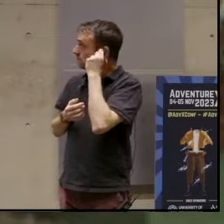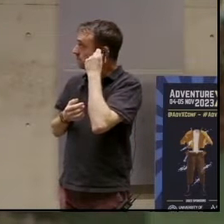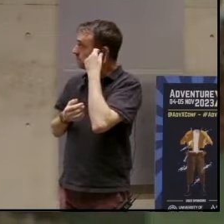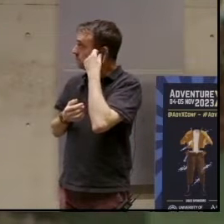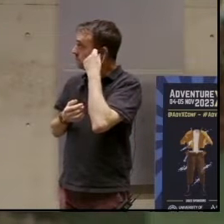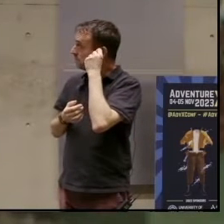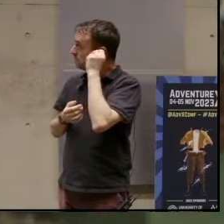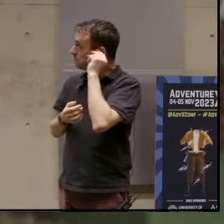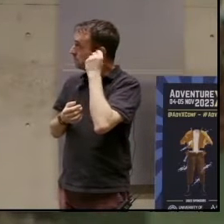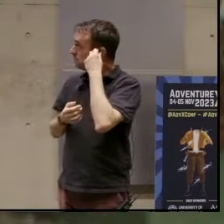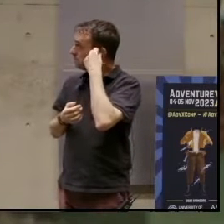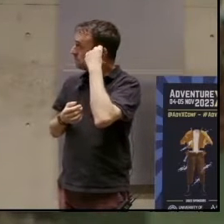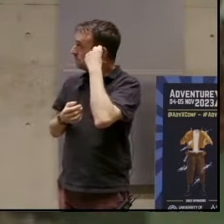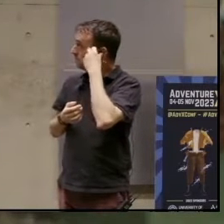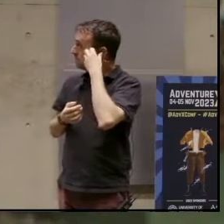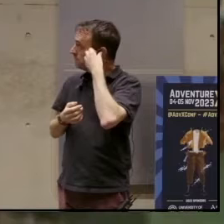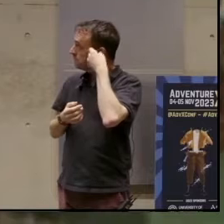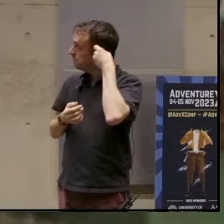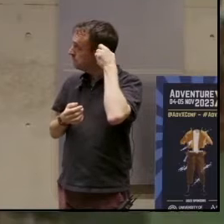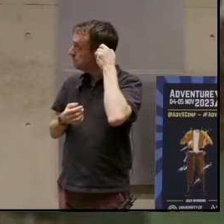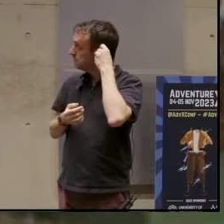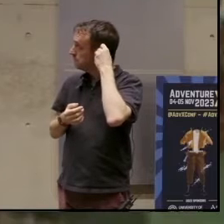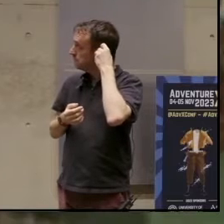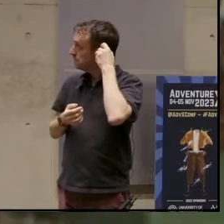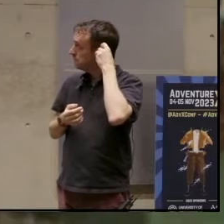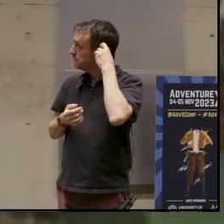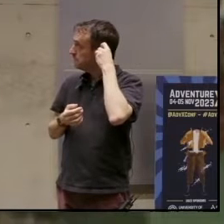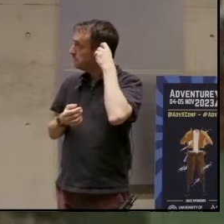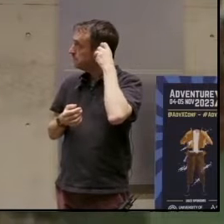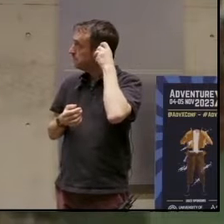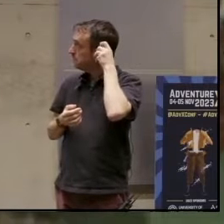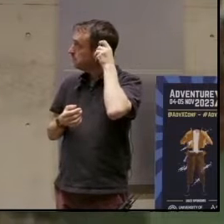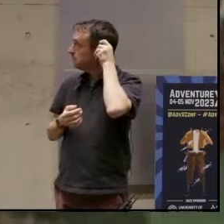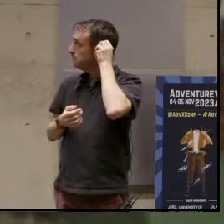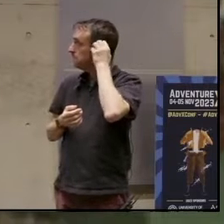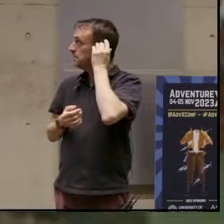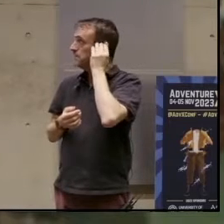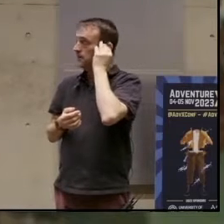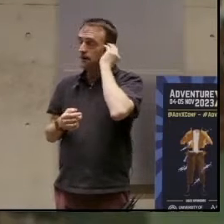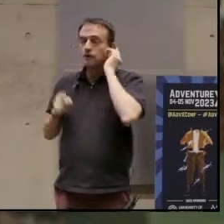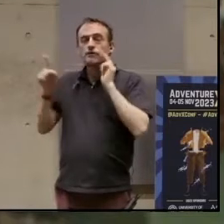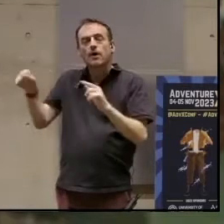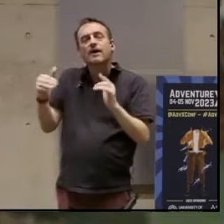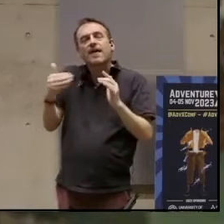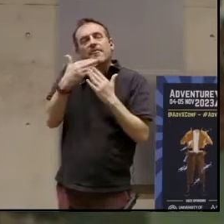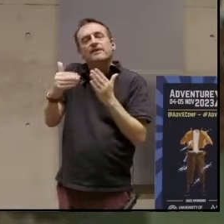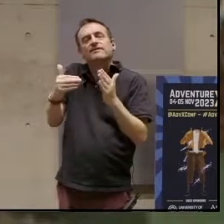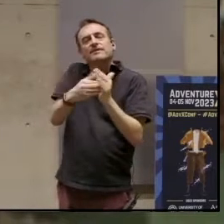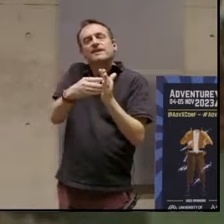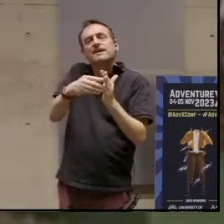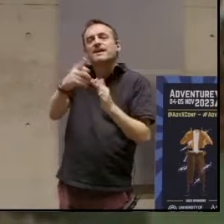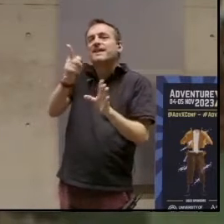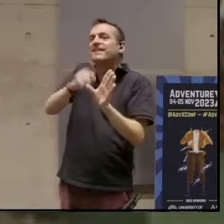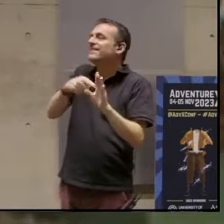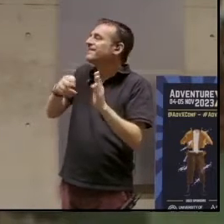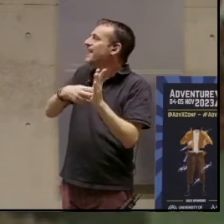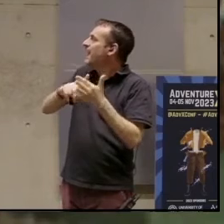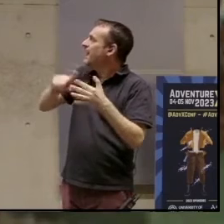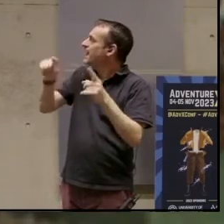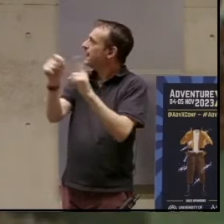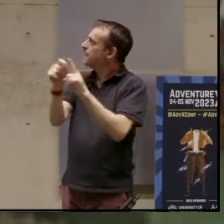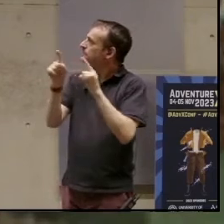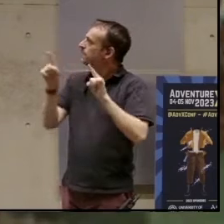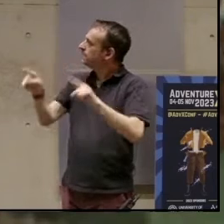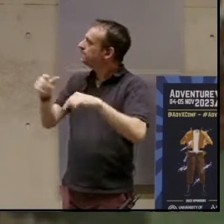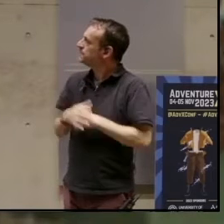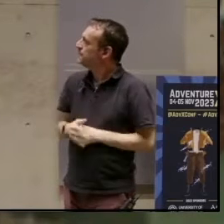it's terrible. That is not how you pronounce her last name. I apologize. So this is lifted directly from her. So, yeah, again, all your theories are right about what went wrong with Game of Thrones. Okay, moving